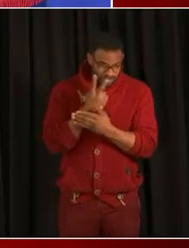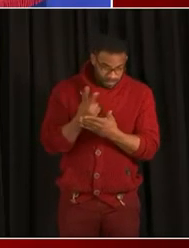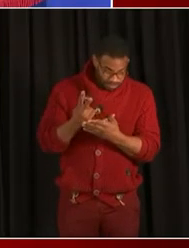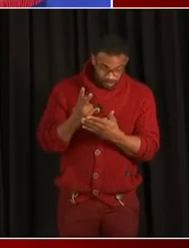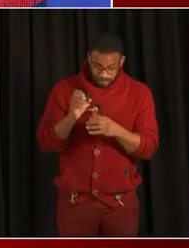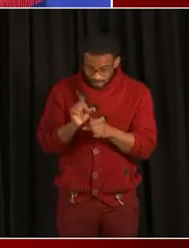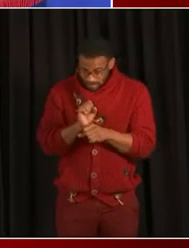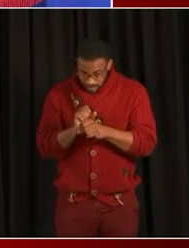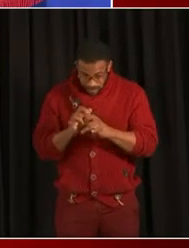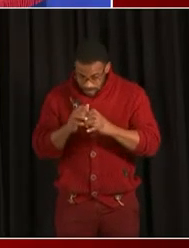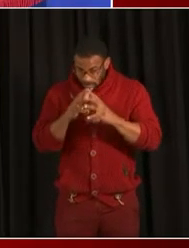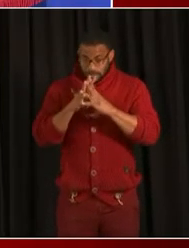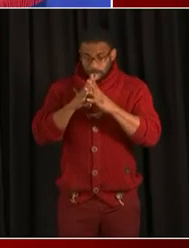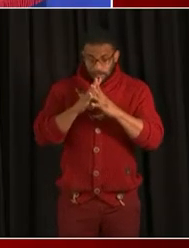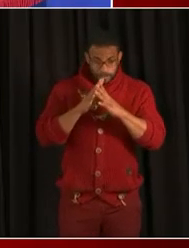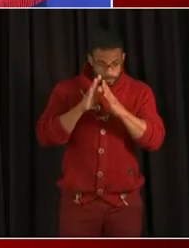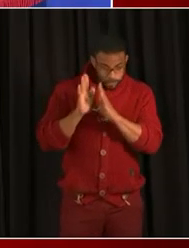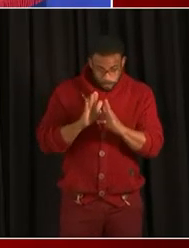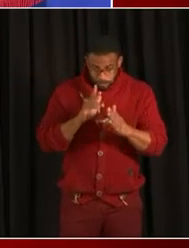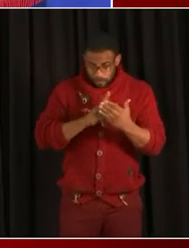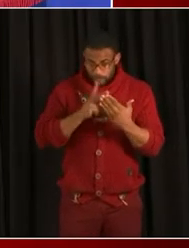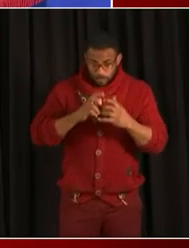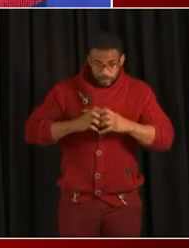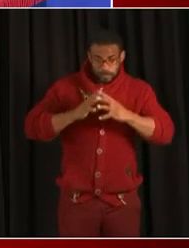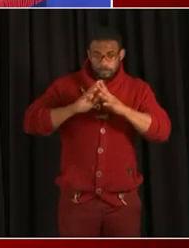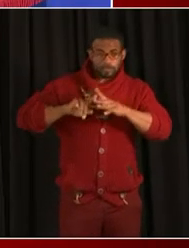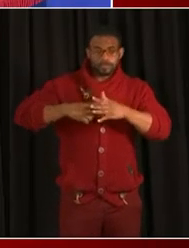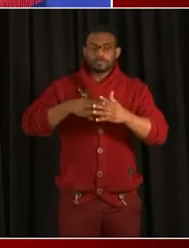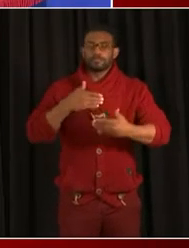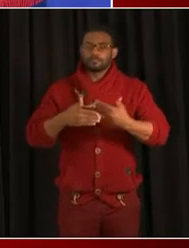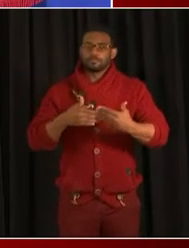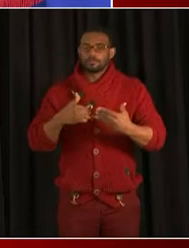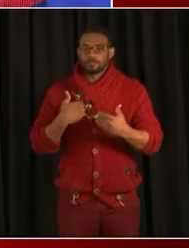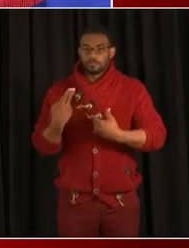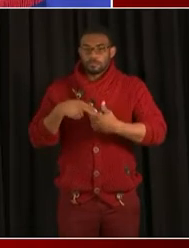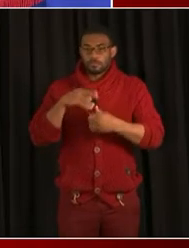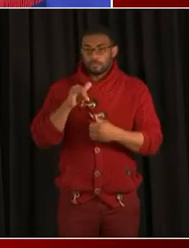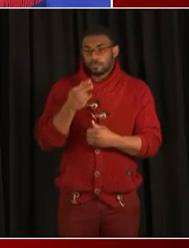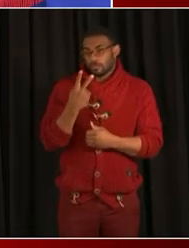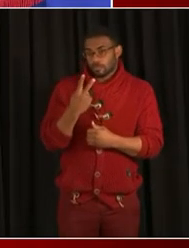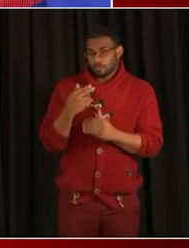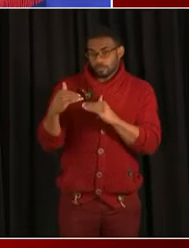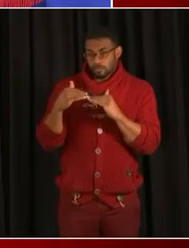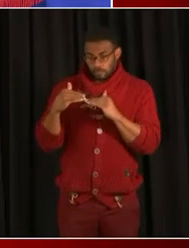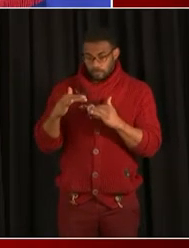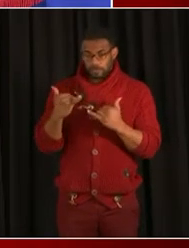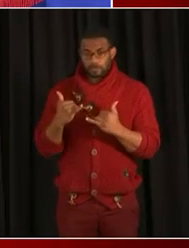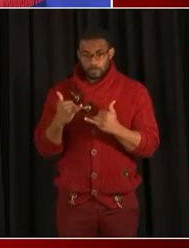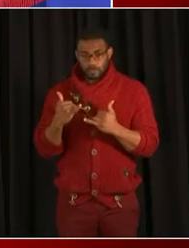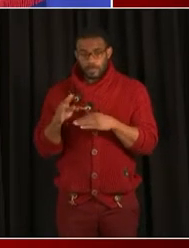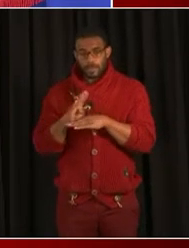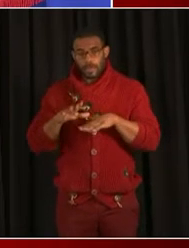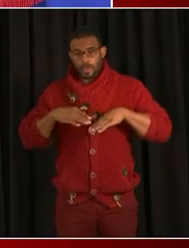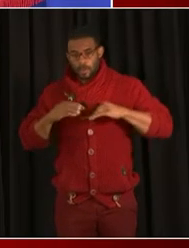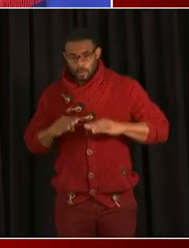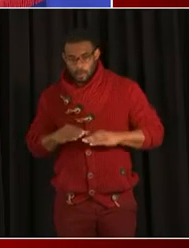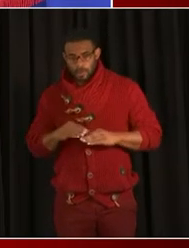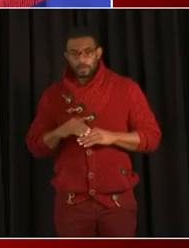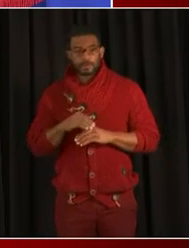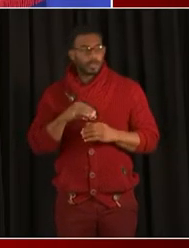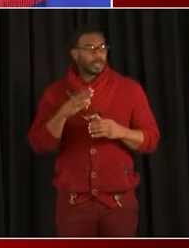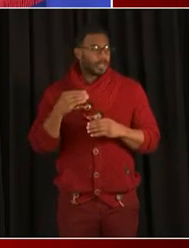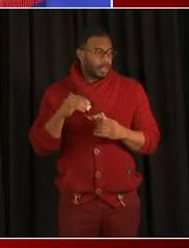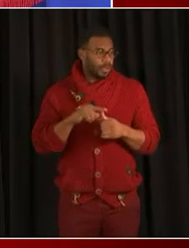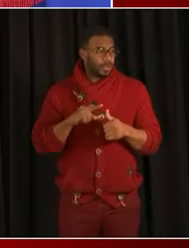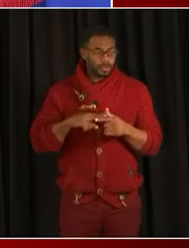weeks to design the program and to launch it. And so I'm joined by two colleagues today, Sumangali